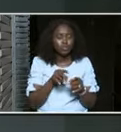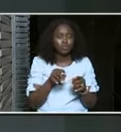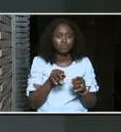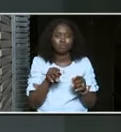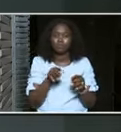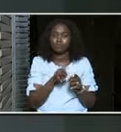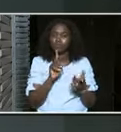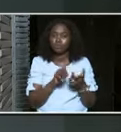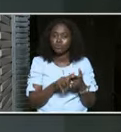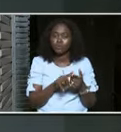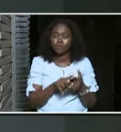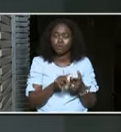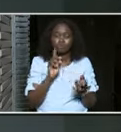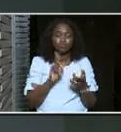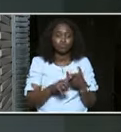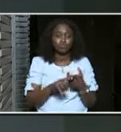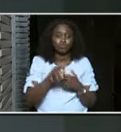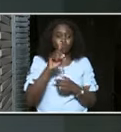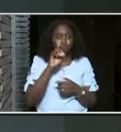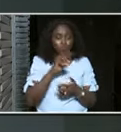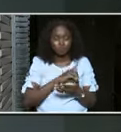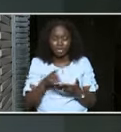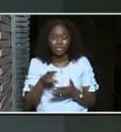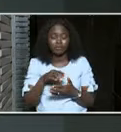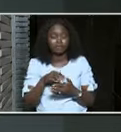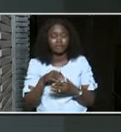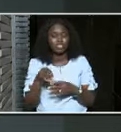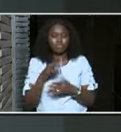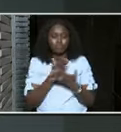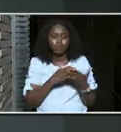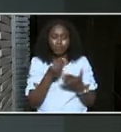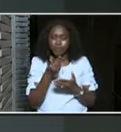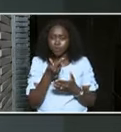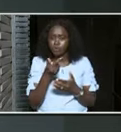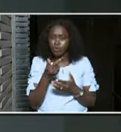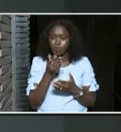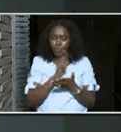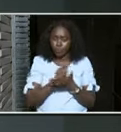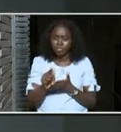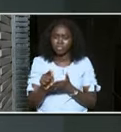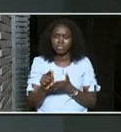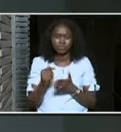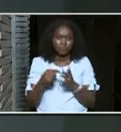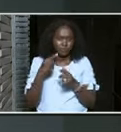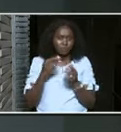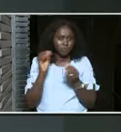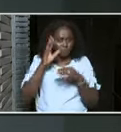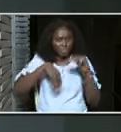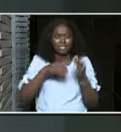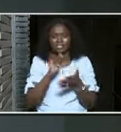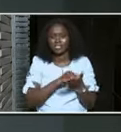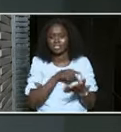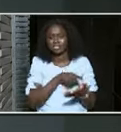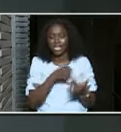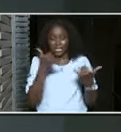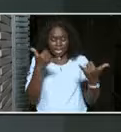Now we are talking of this 780. In fact, some few weeks ago, it's even more than that. Now, a